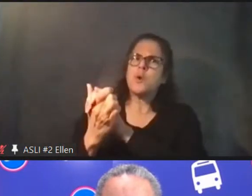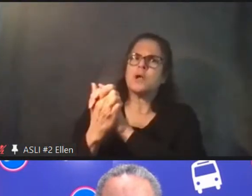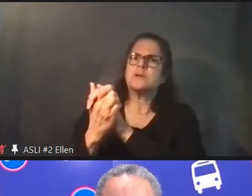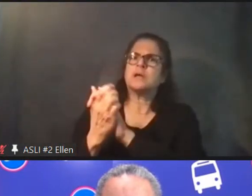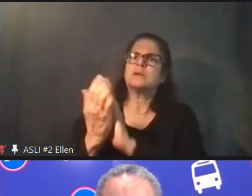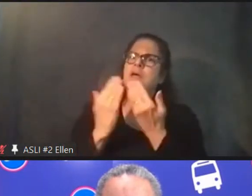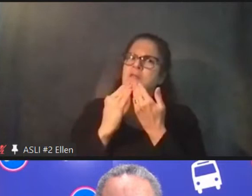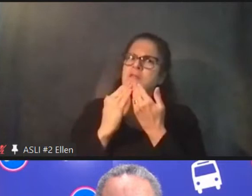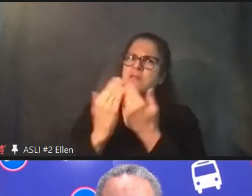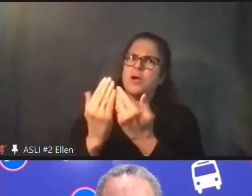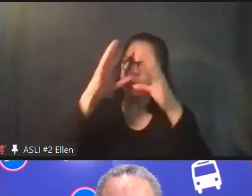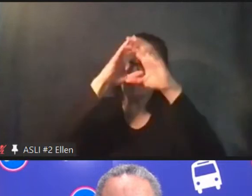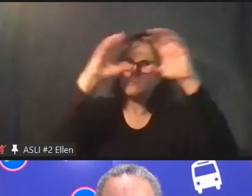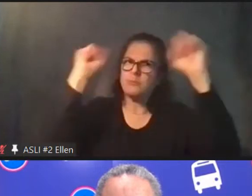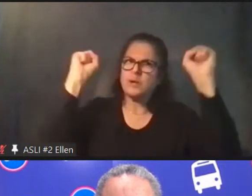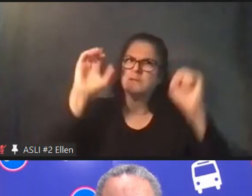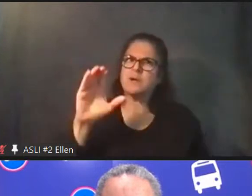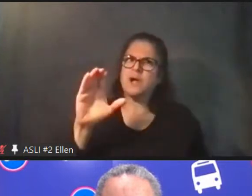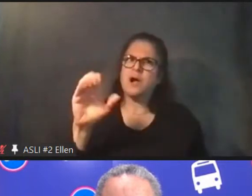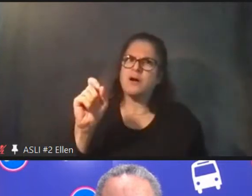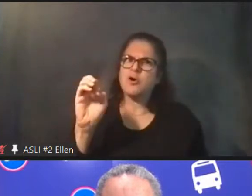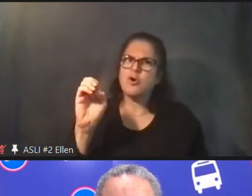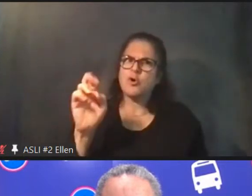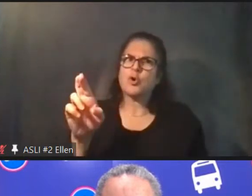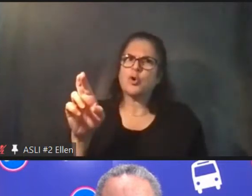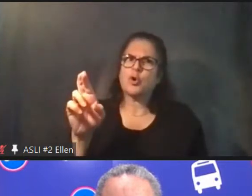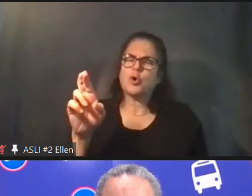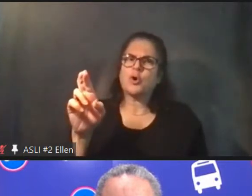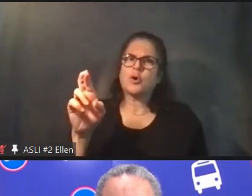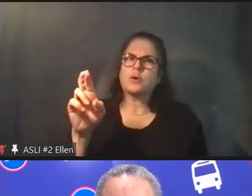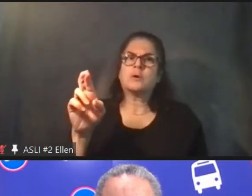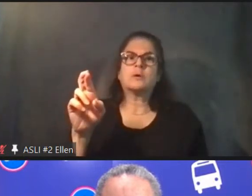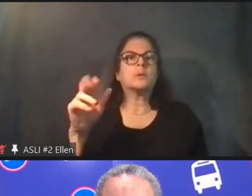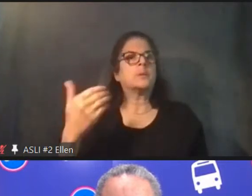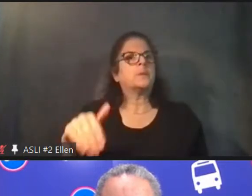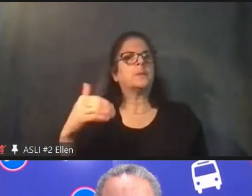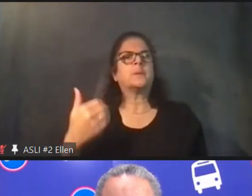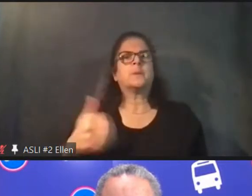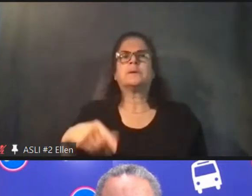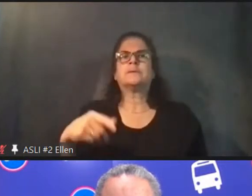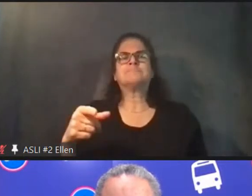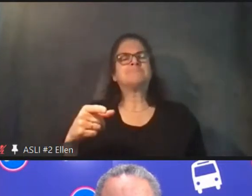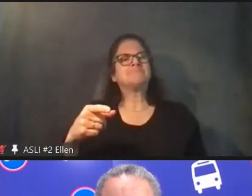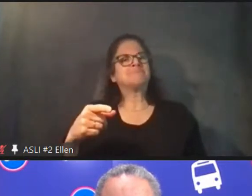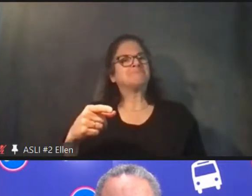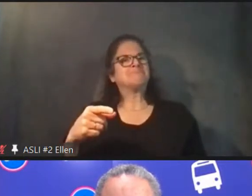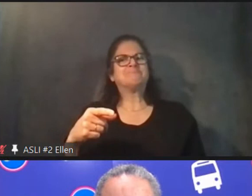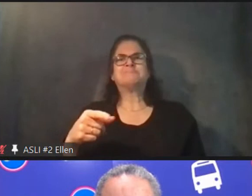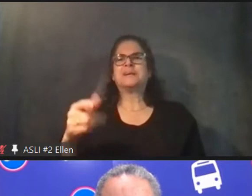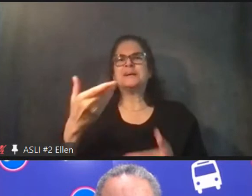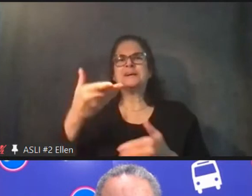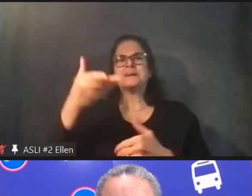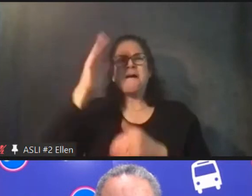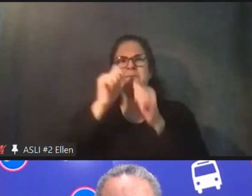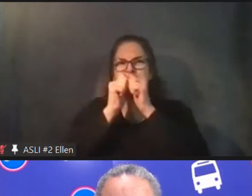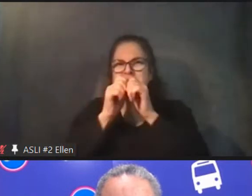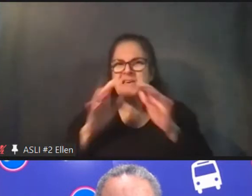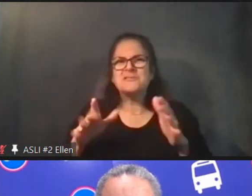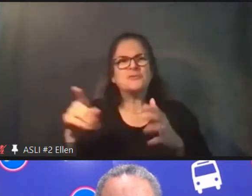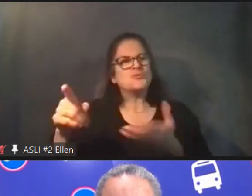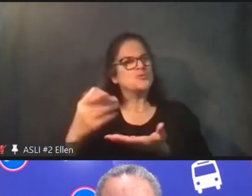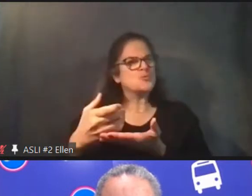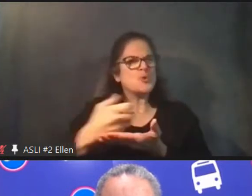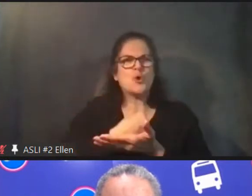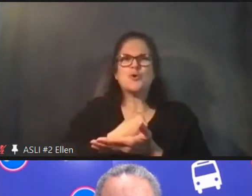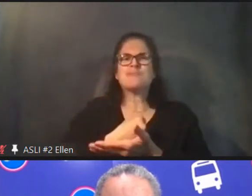President Carter. And I have to just say, long overdue, well deserved. God bless you. We thank you for your leadership, and